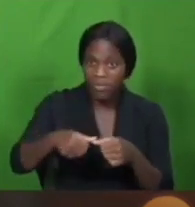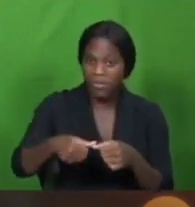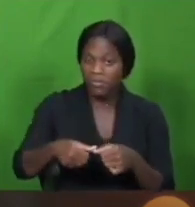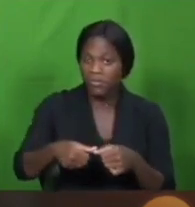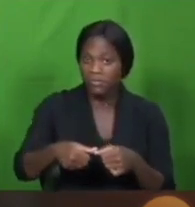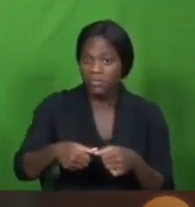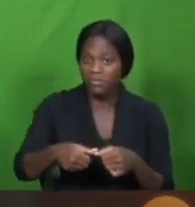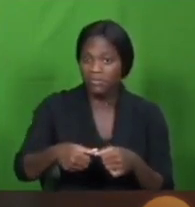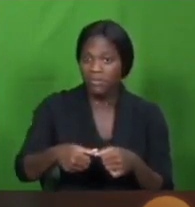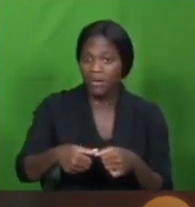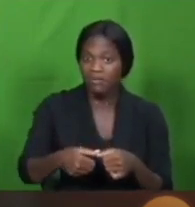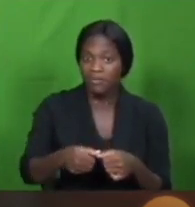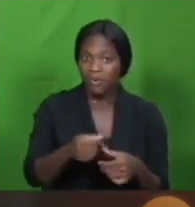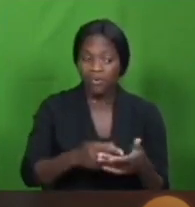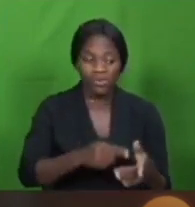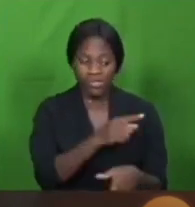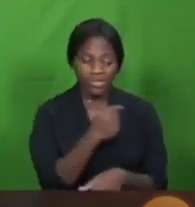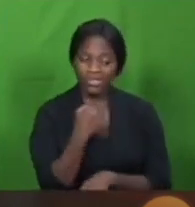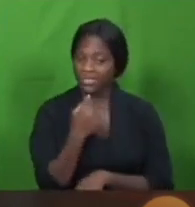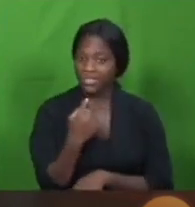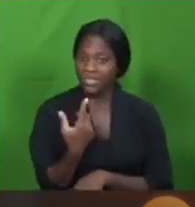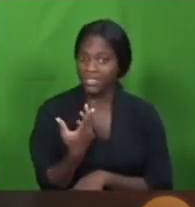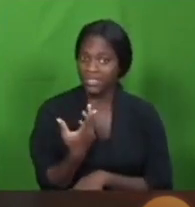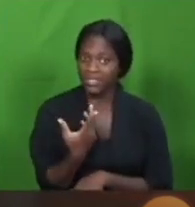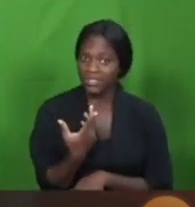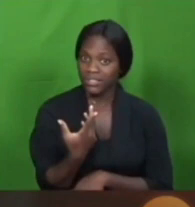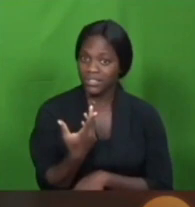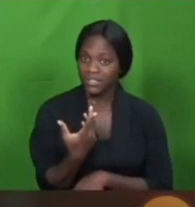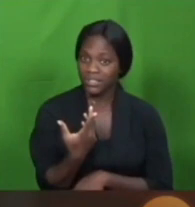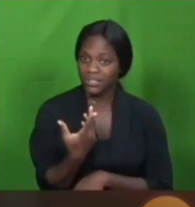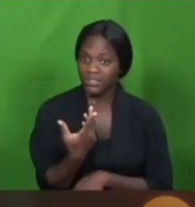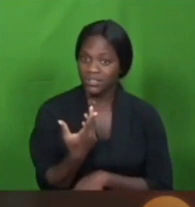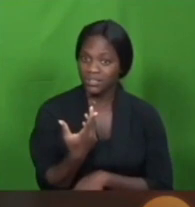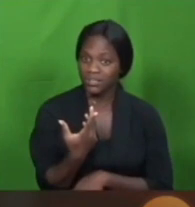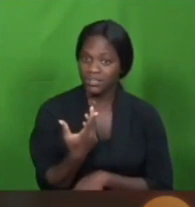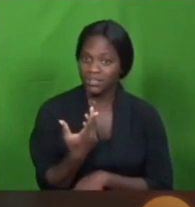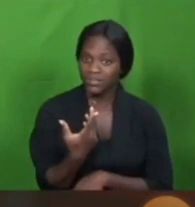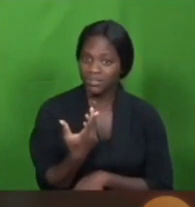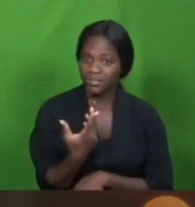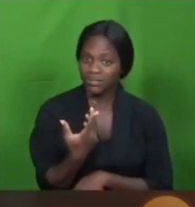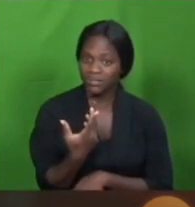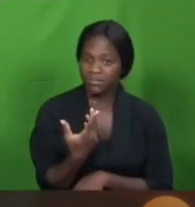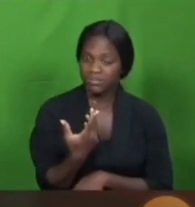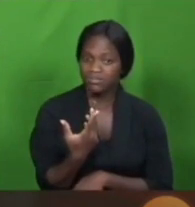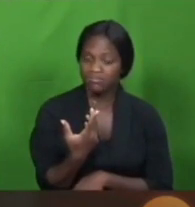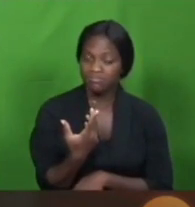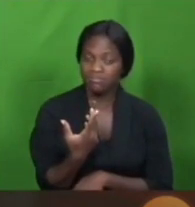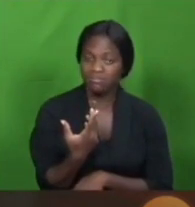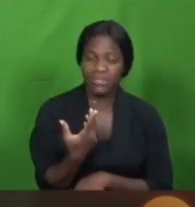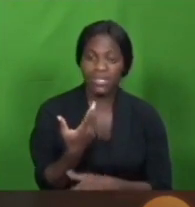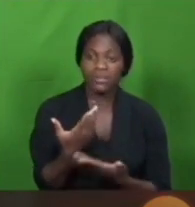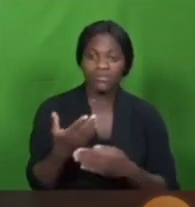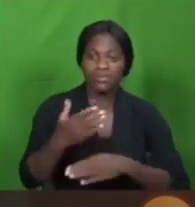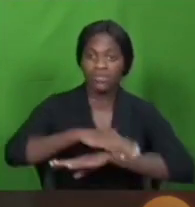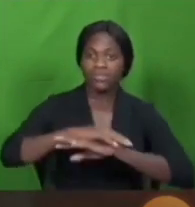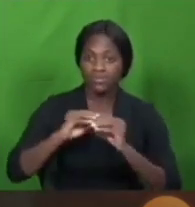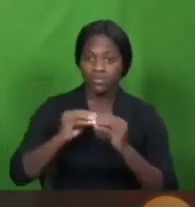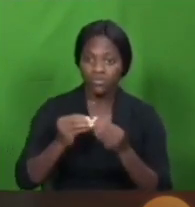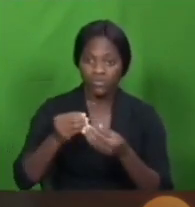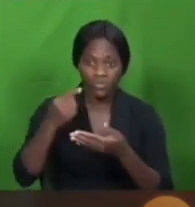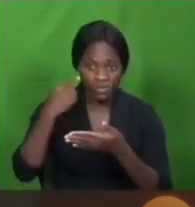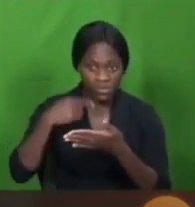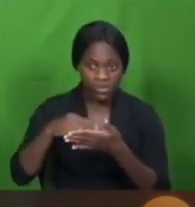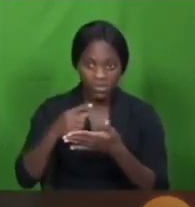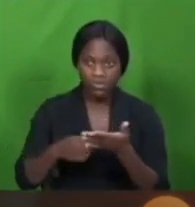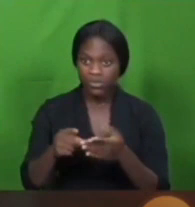the incident that he's referring to, the date. So I guess we can leave that to the table officers and reconcile the position